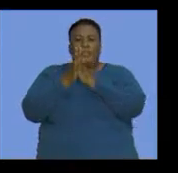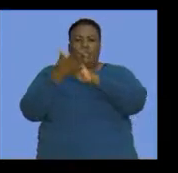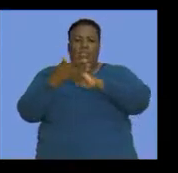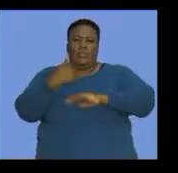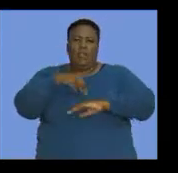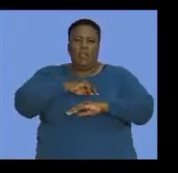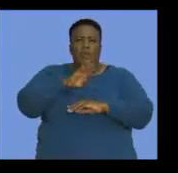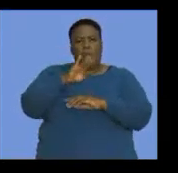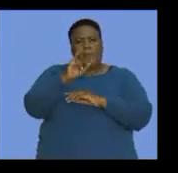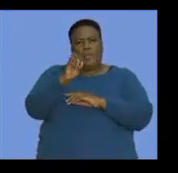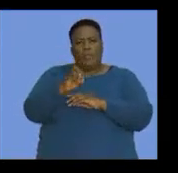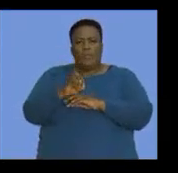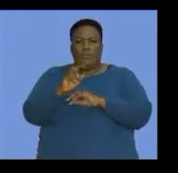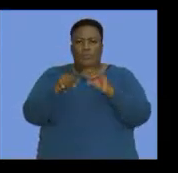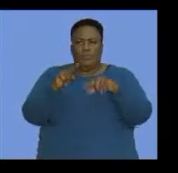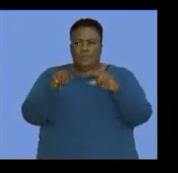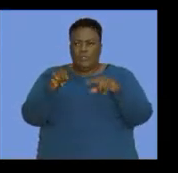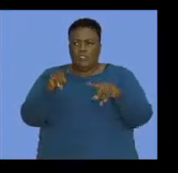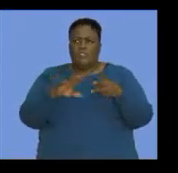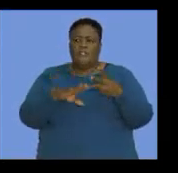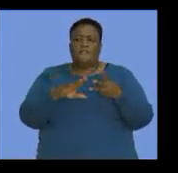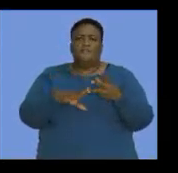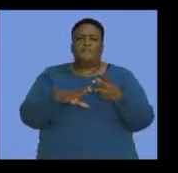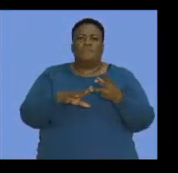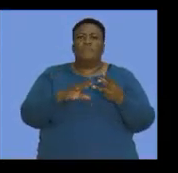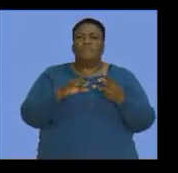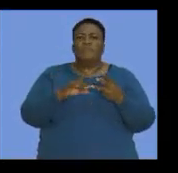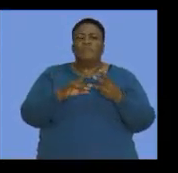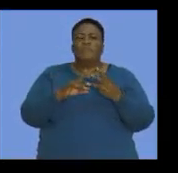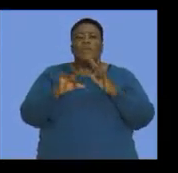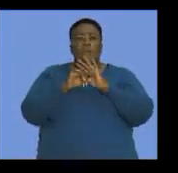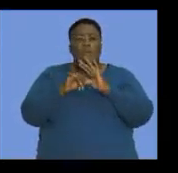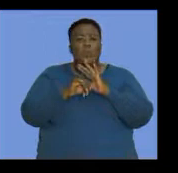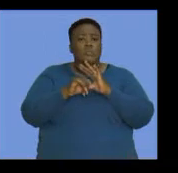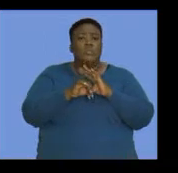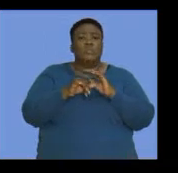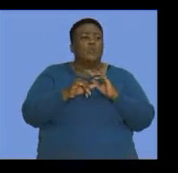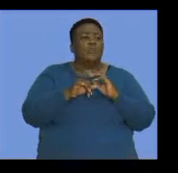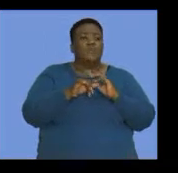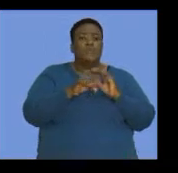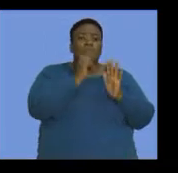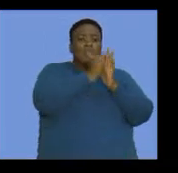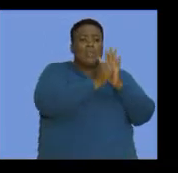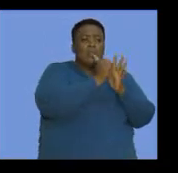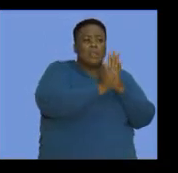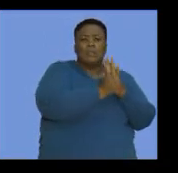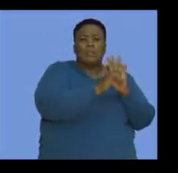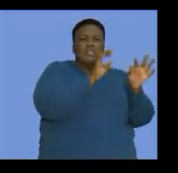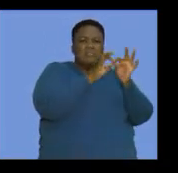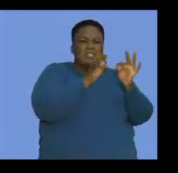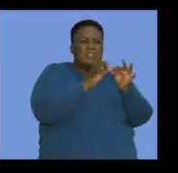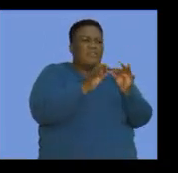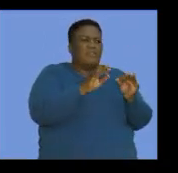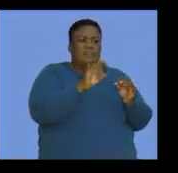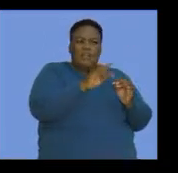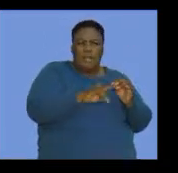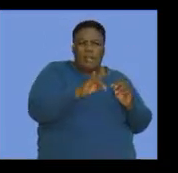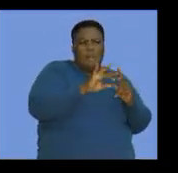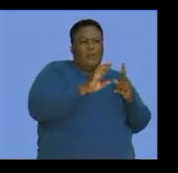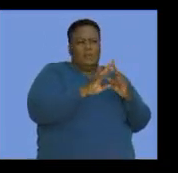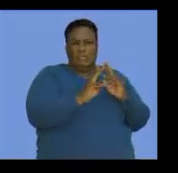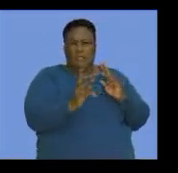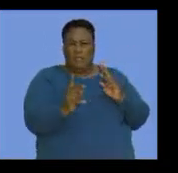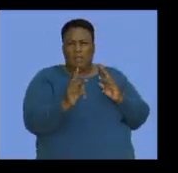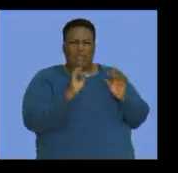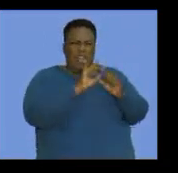destruction, the impact of poaching on certain species of organisms, as well as alien plant invasion in terms of how